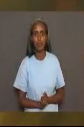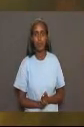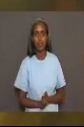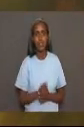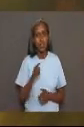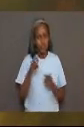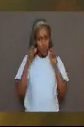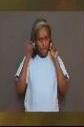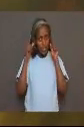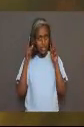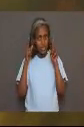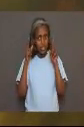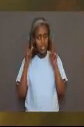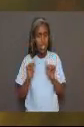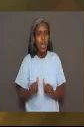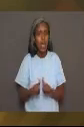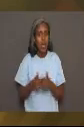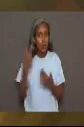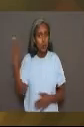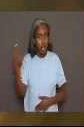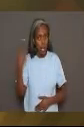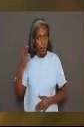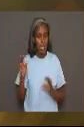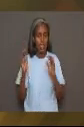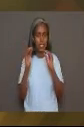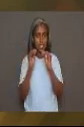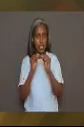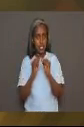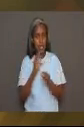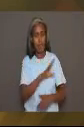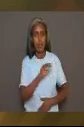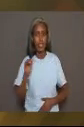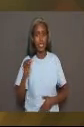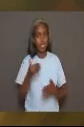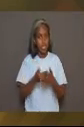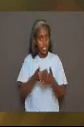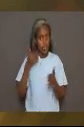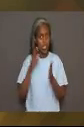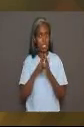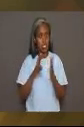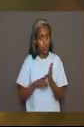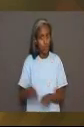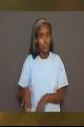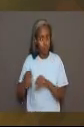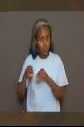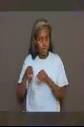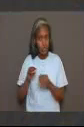Do you understand how to apply the sum and difference rule,